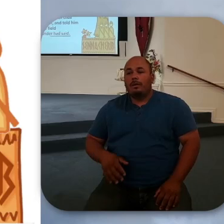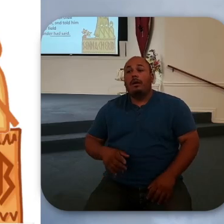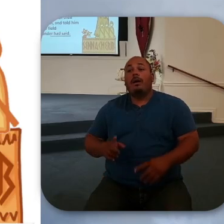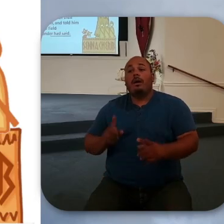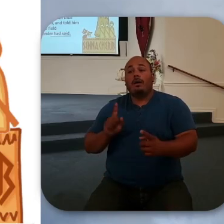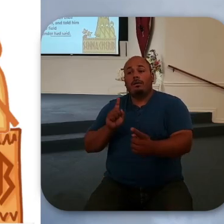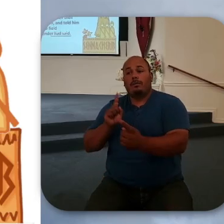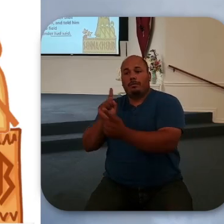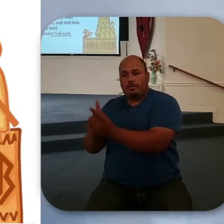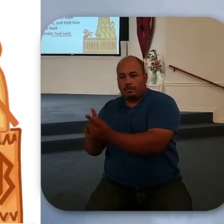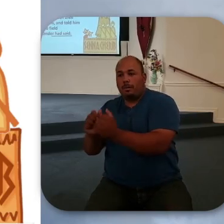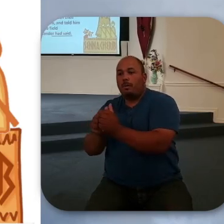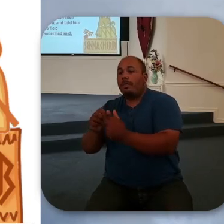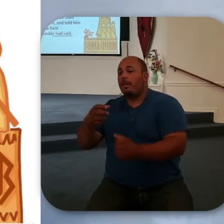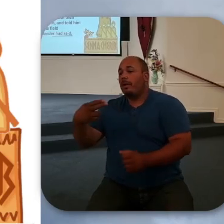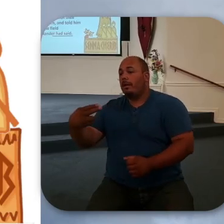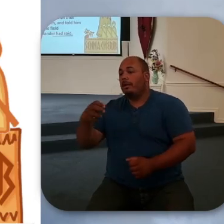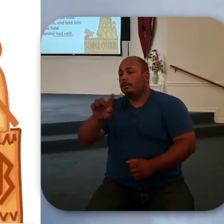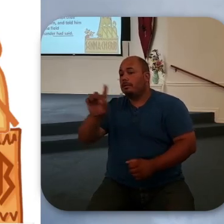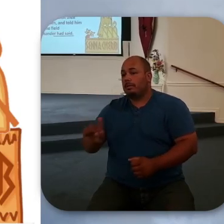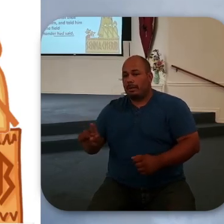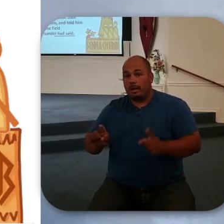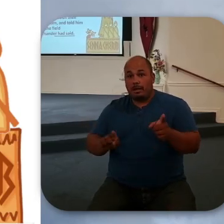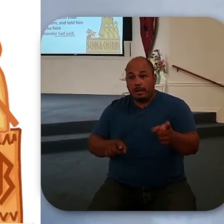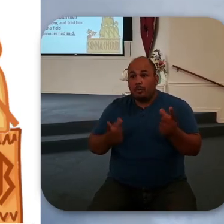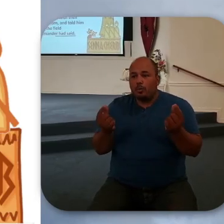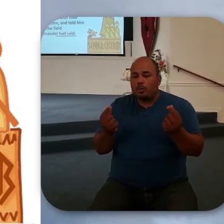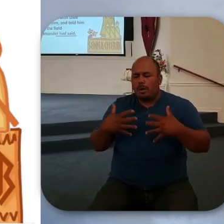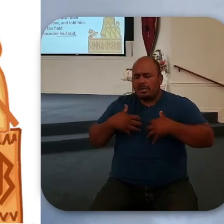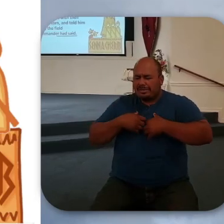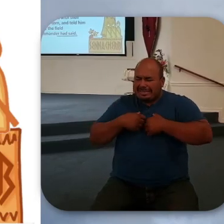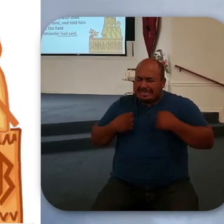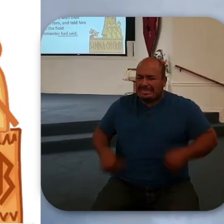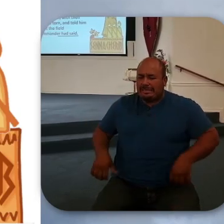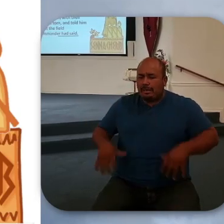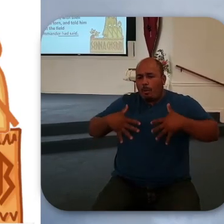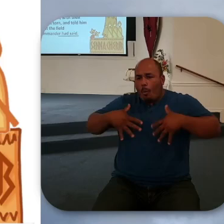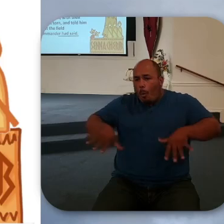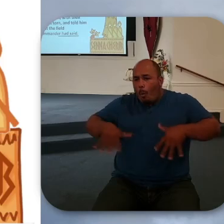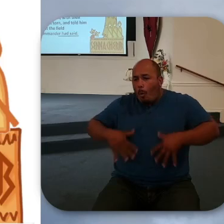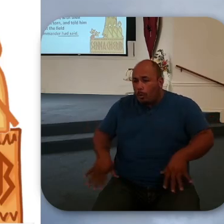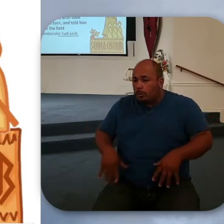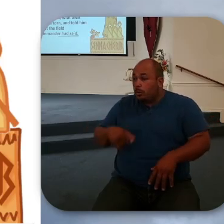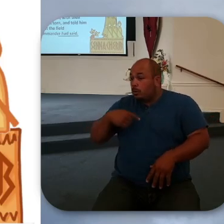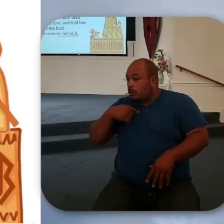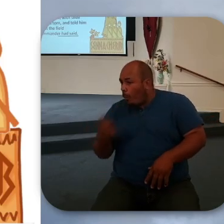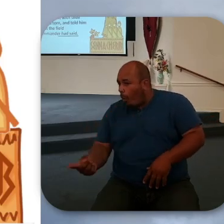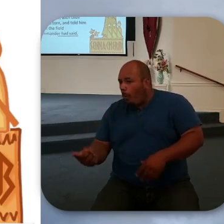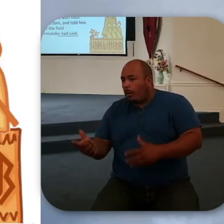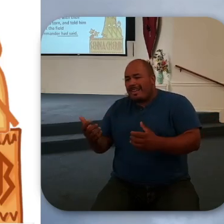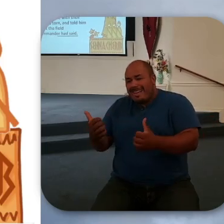with their clothes torn and told him what the field commander had said.